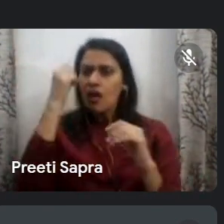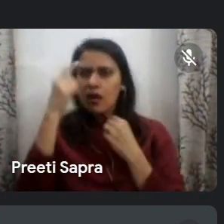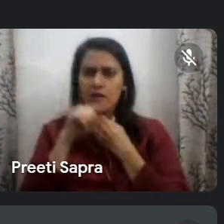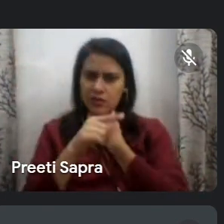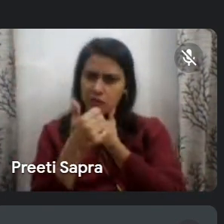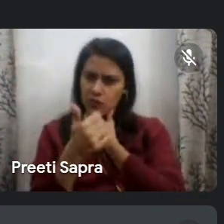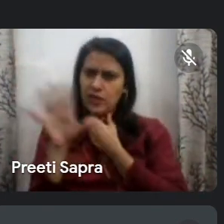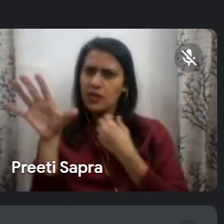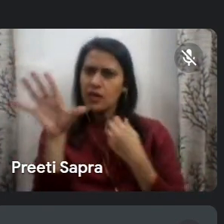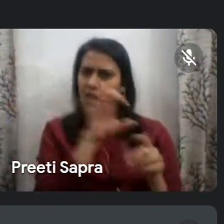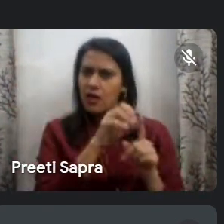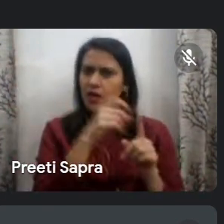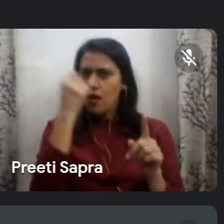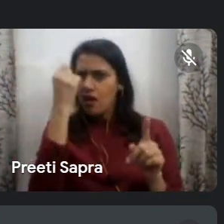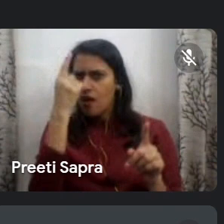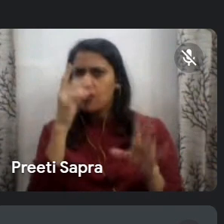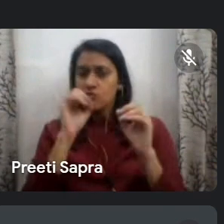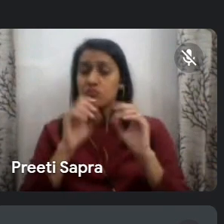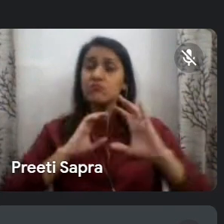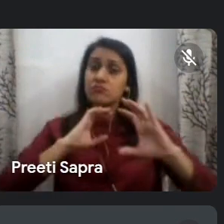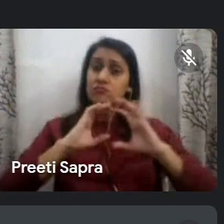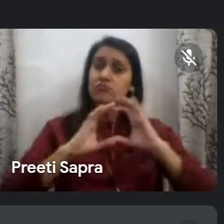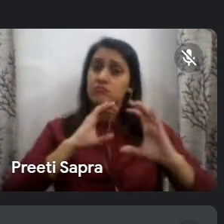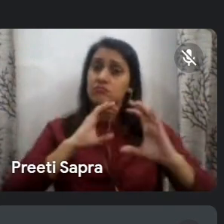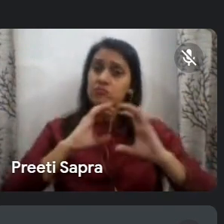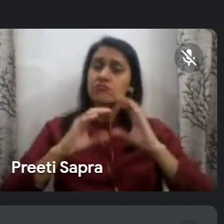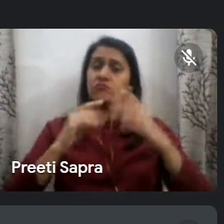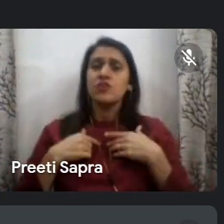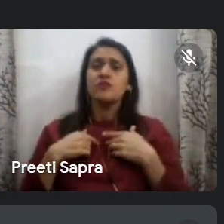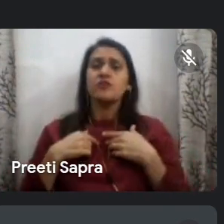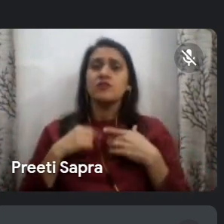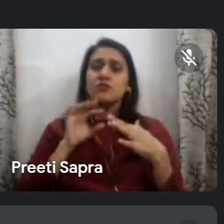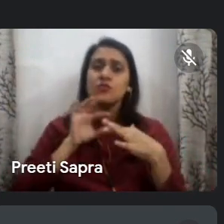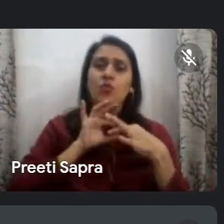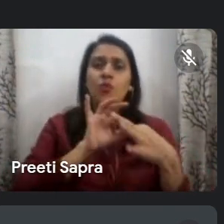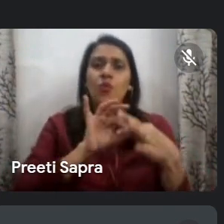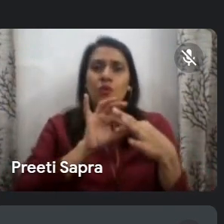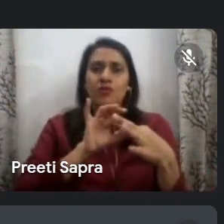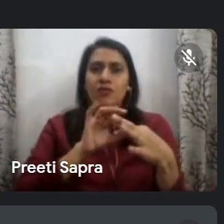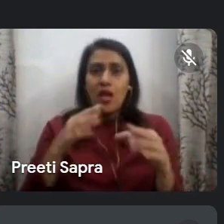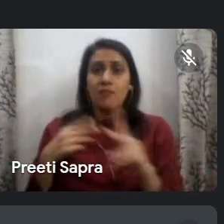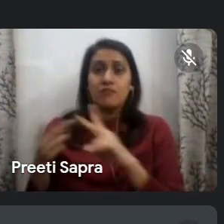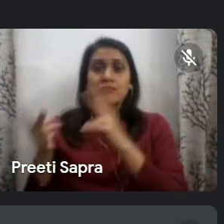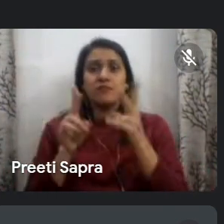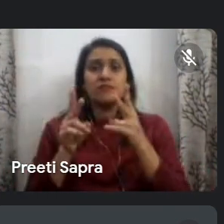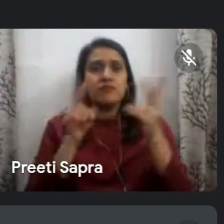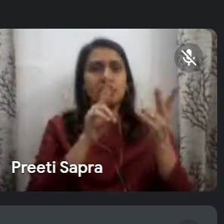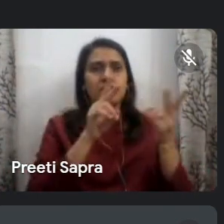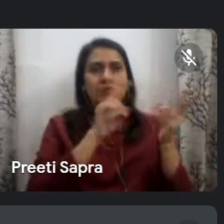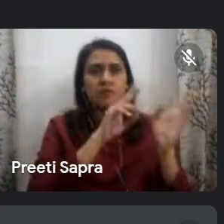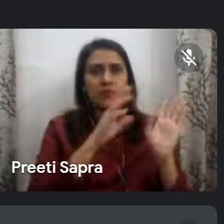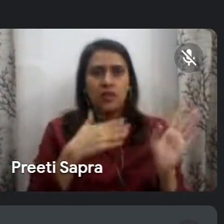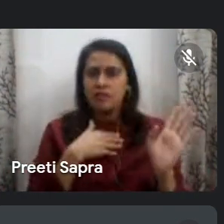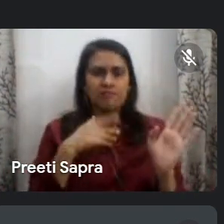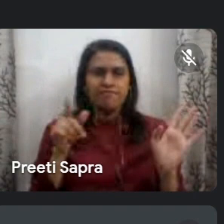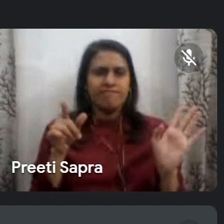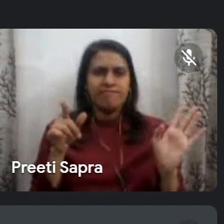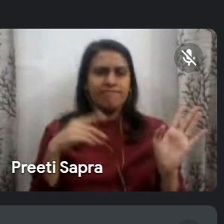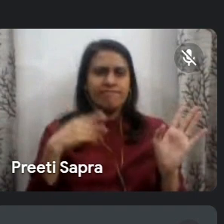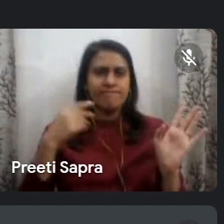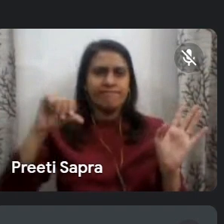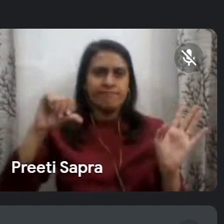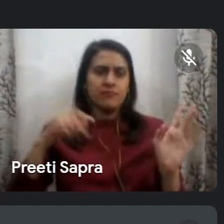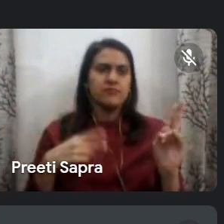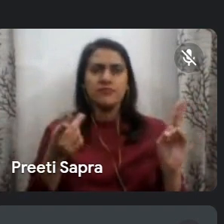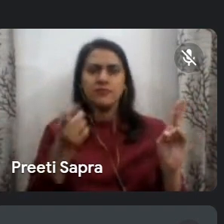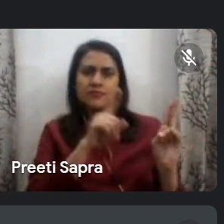offered to be put in a different institution, I was very adamant and I said no. But that's